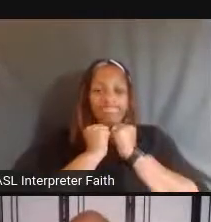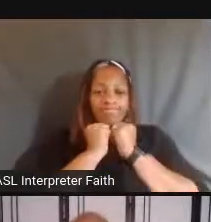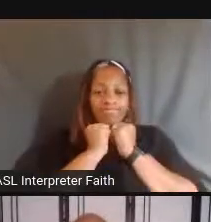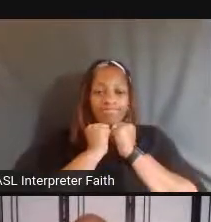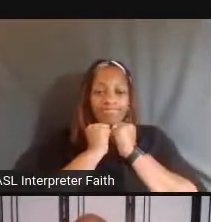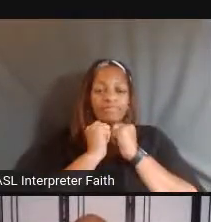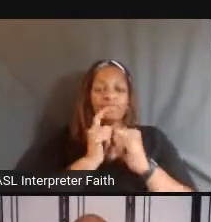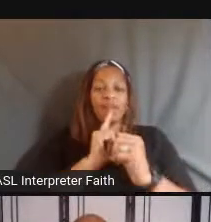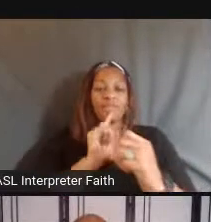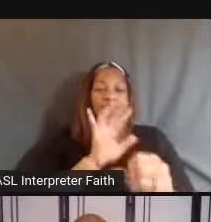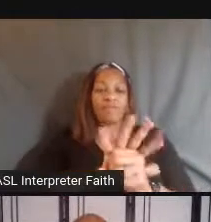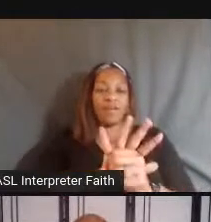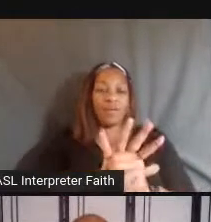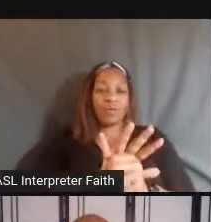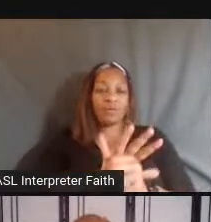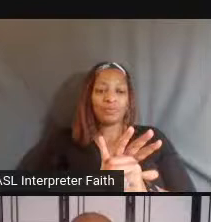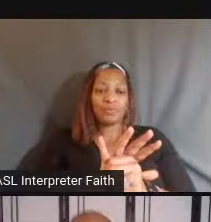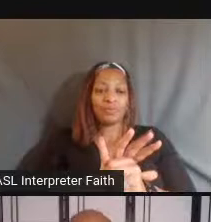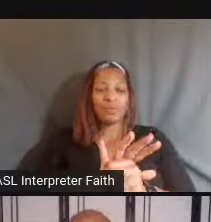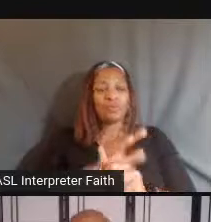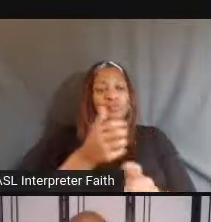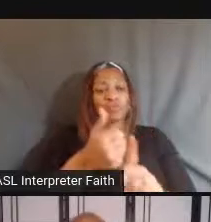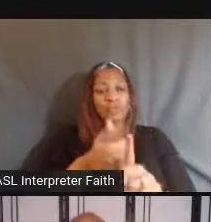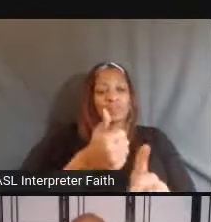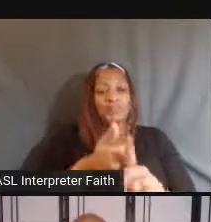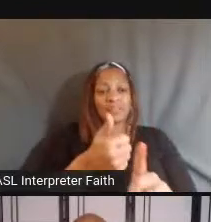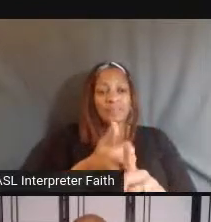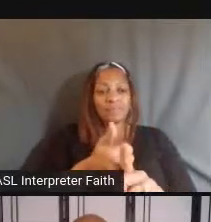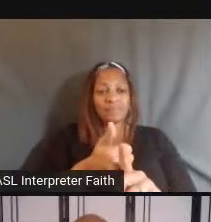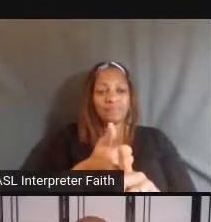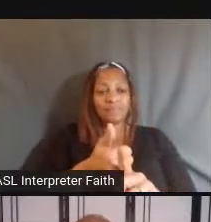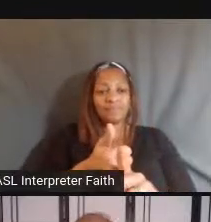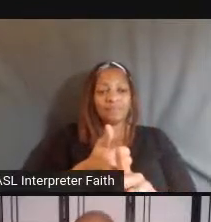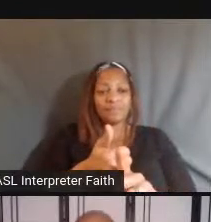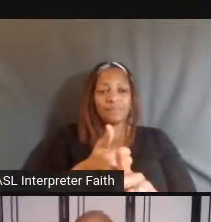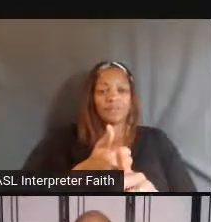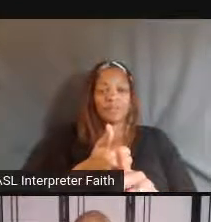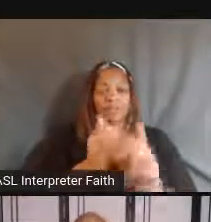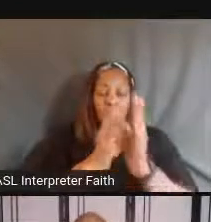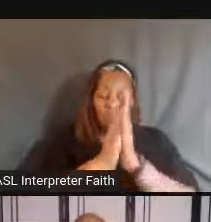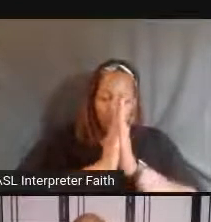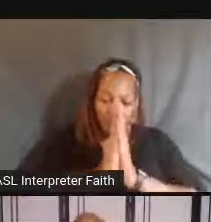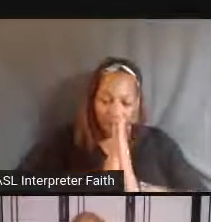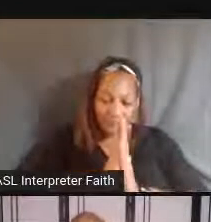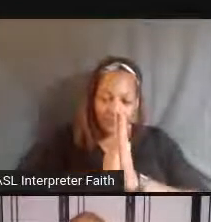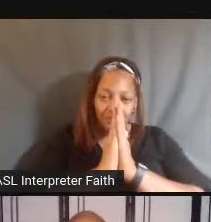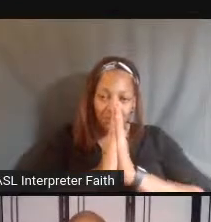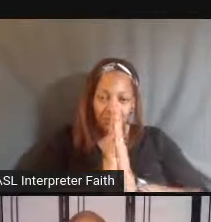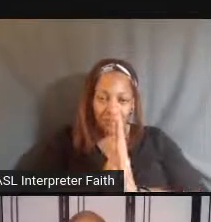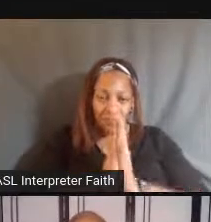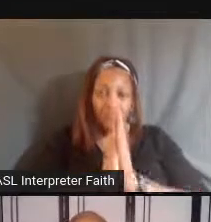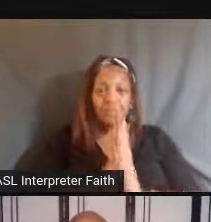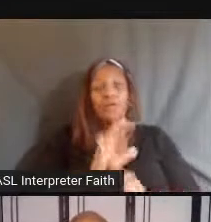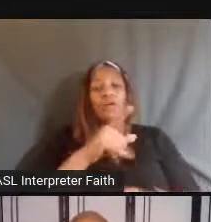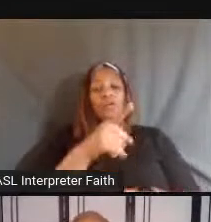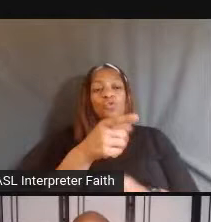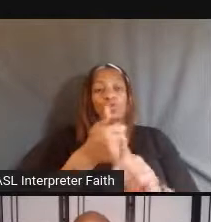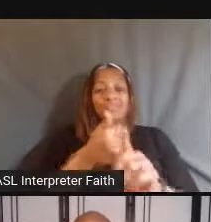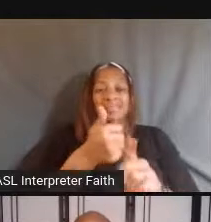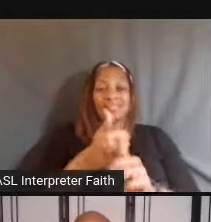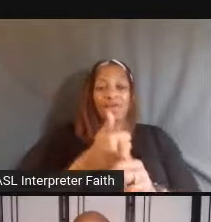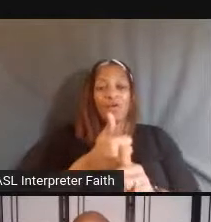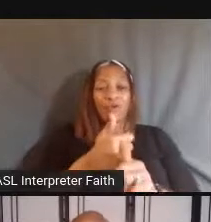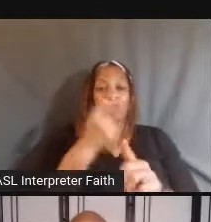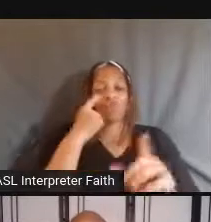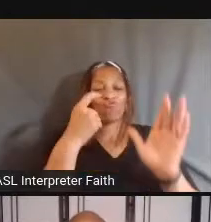bow to your own self, to bow, to recognize your own divine self,